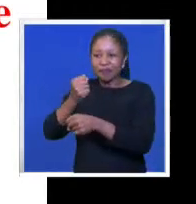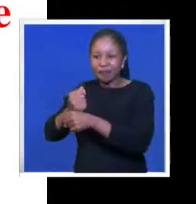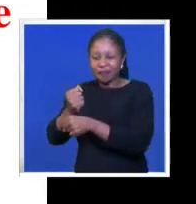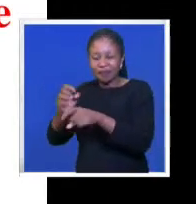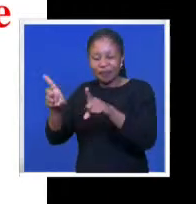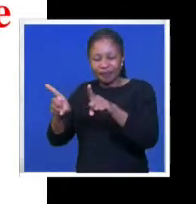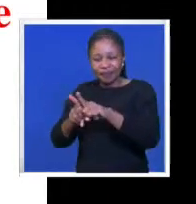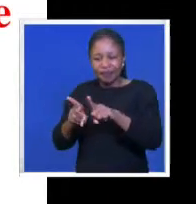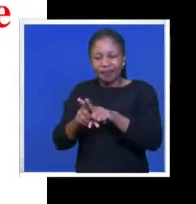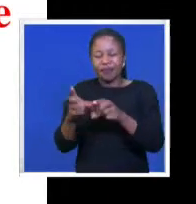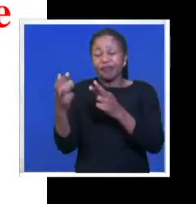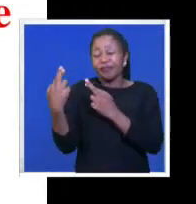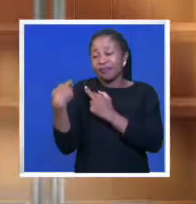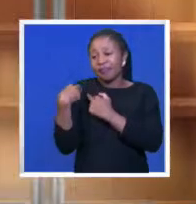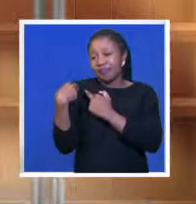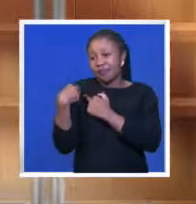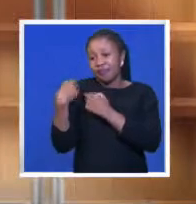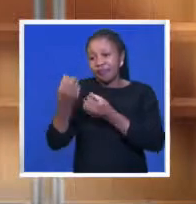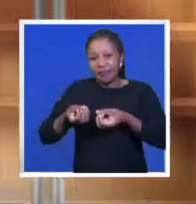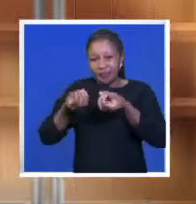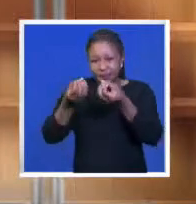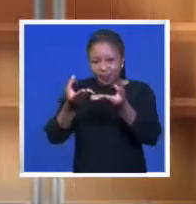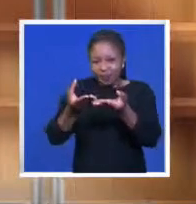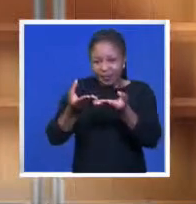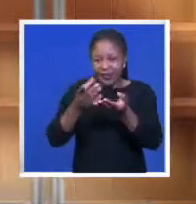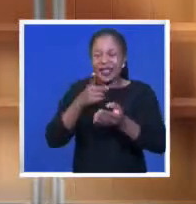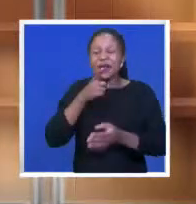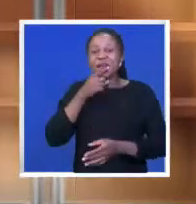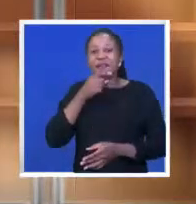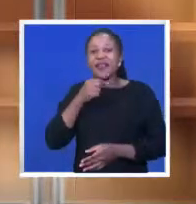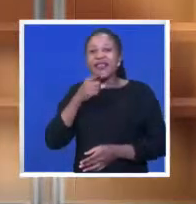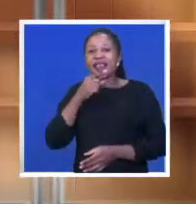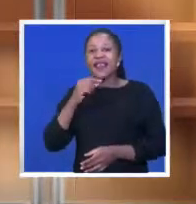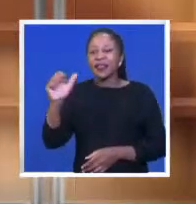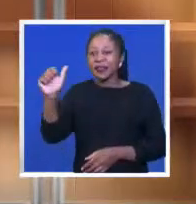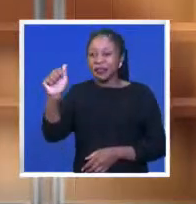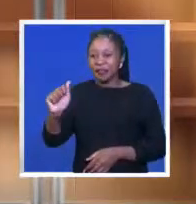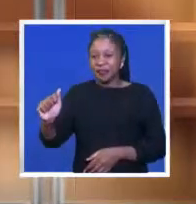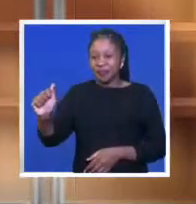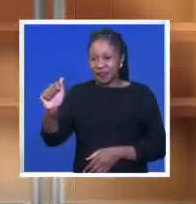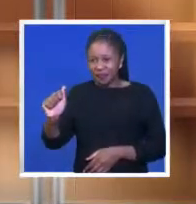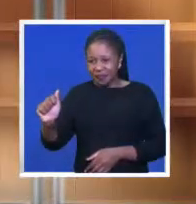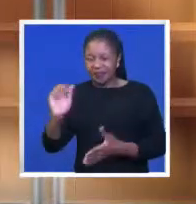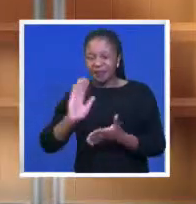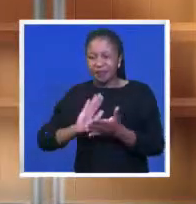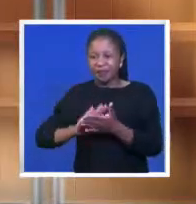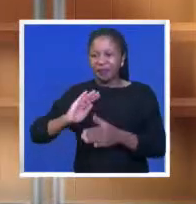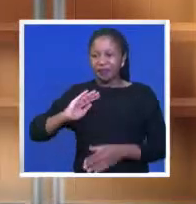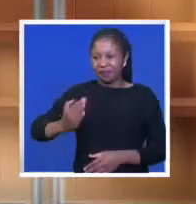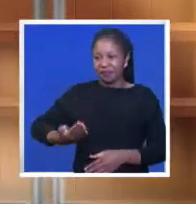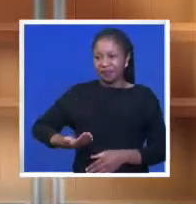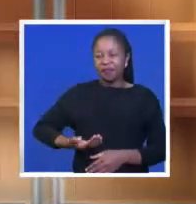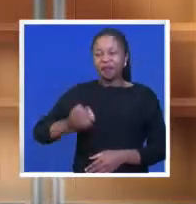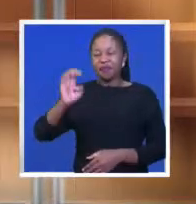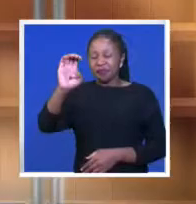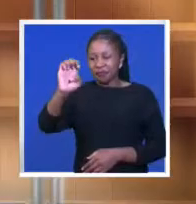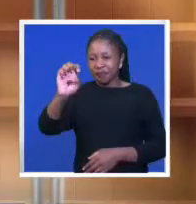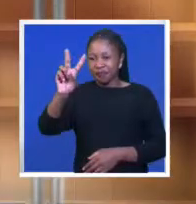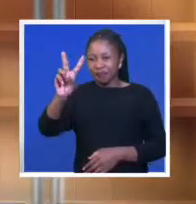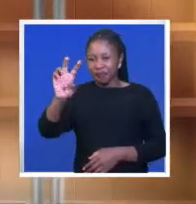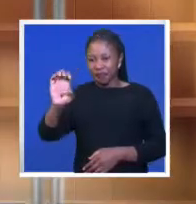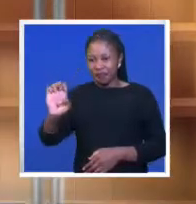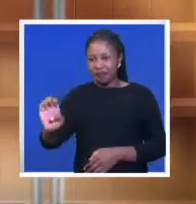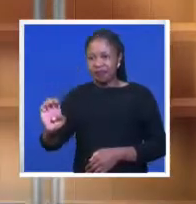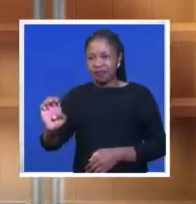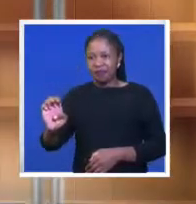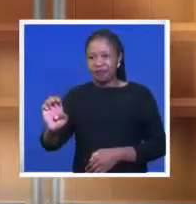and Eve, as well as to draw moral lessons from their creation, such as